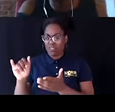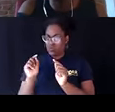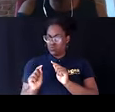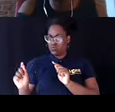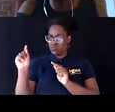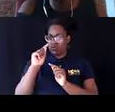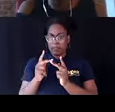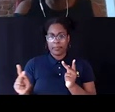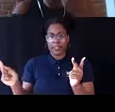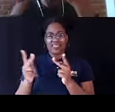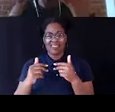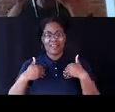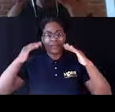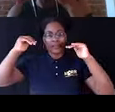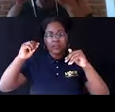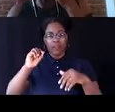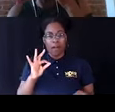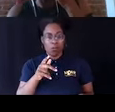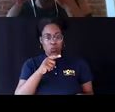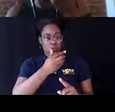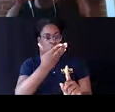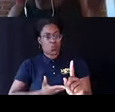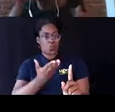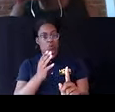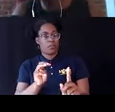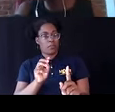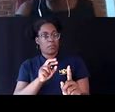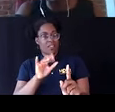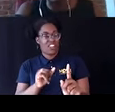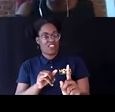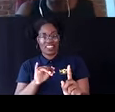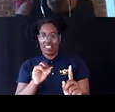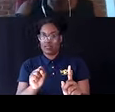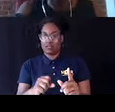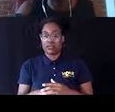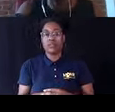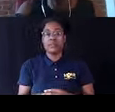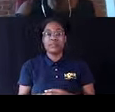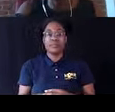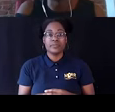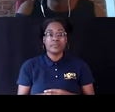attention of the authorities because basically she kept robbing her Johns.